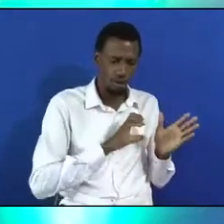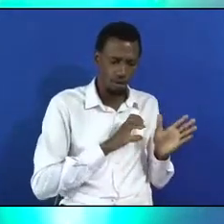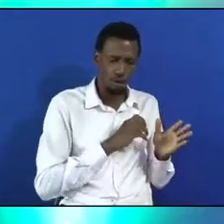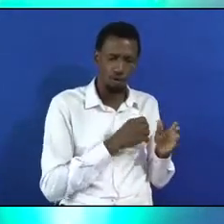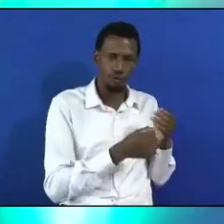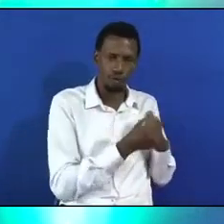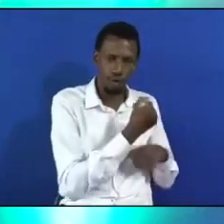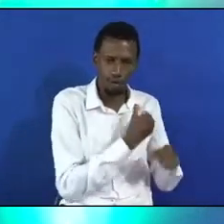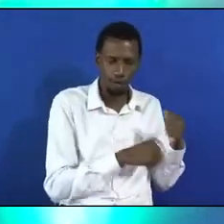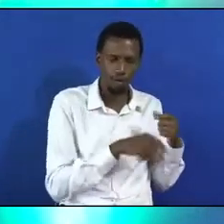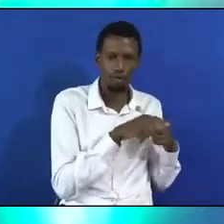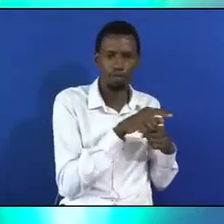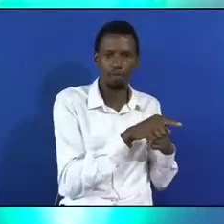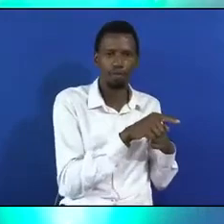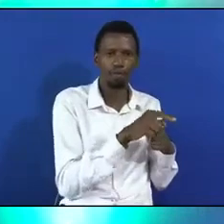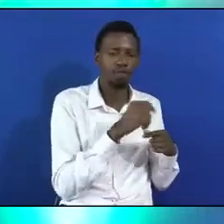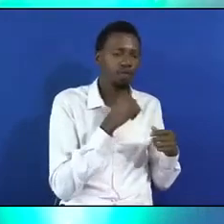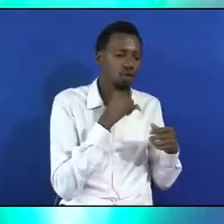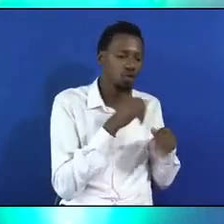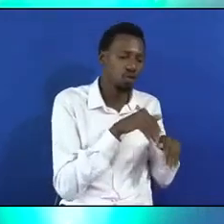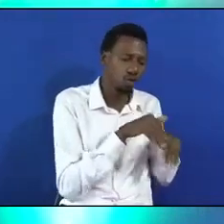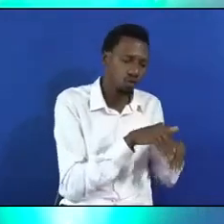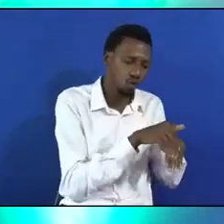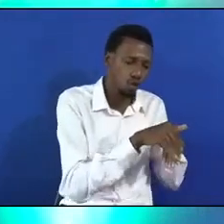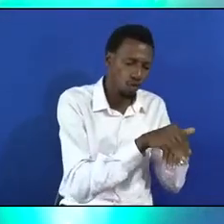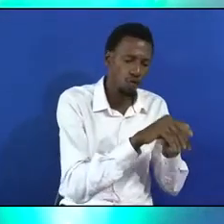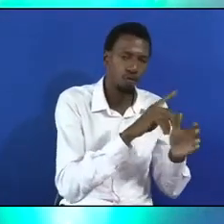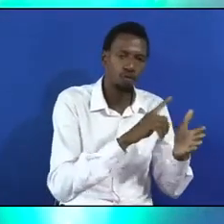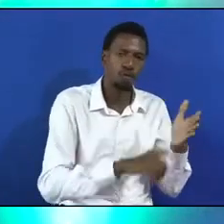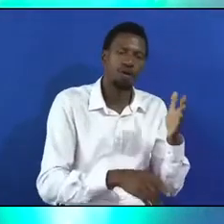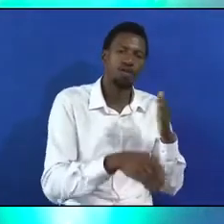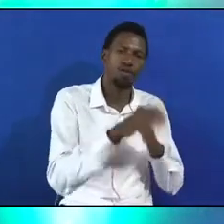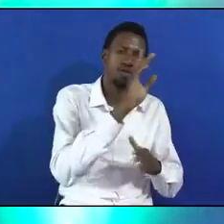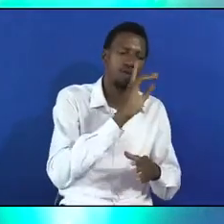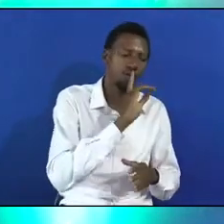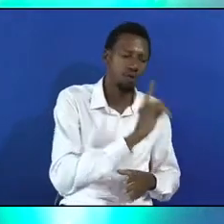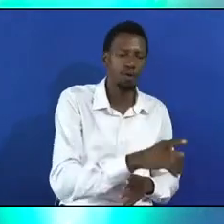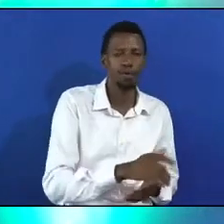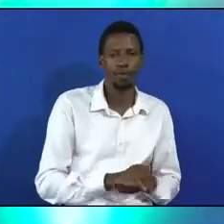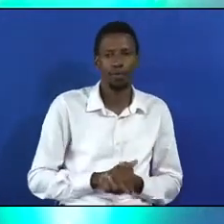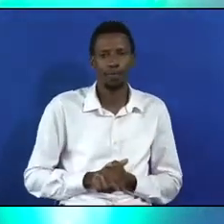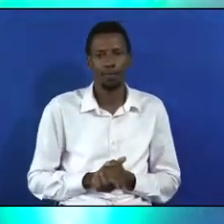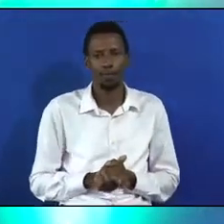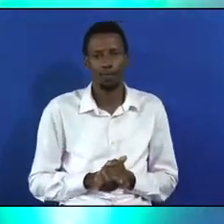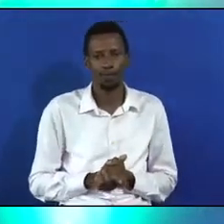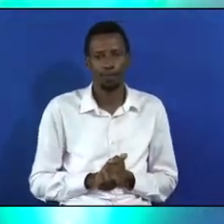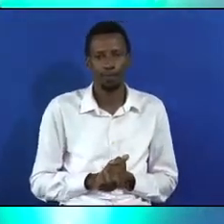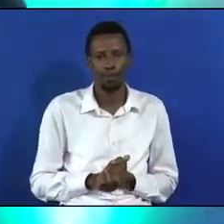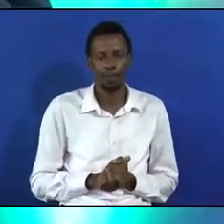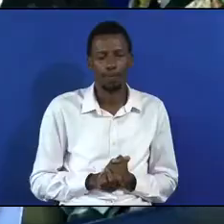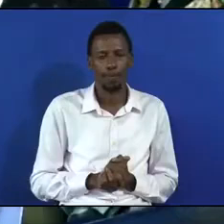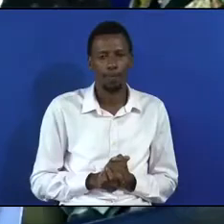deeds. He did not follow what was supposed to be followed.